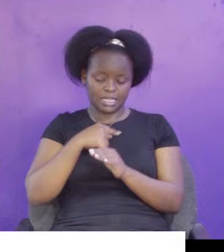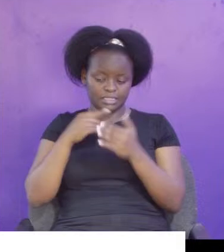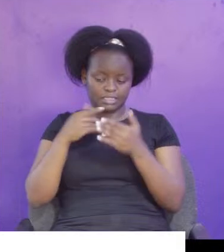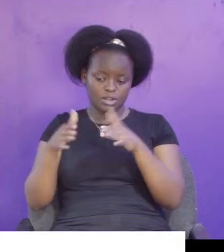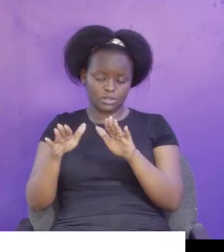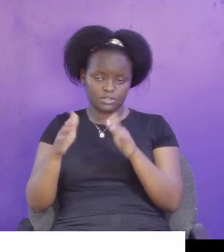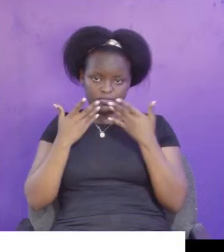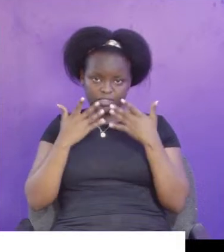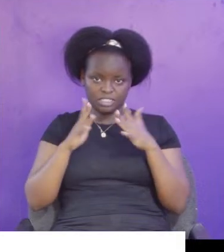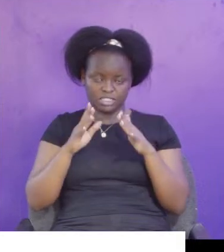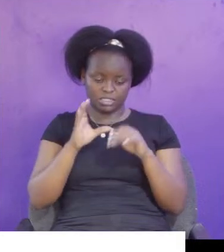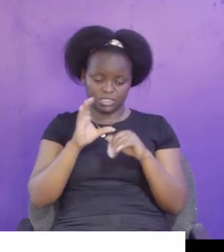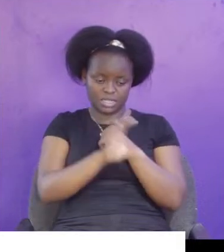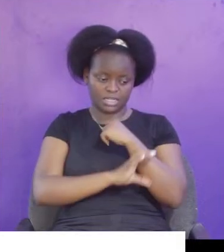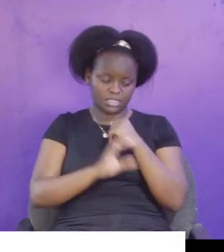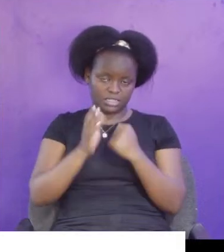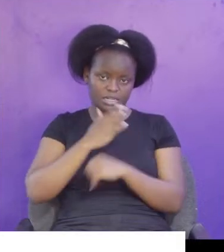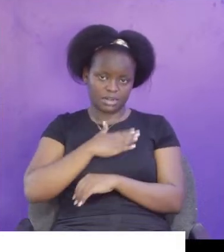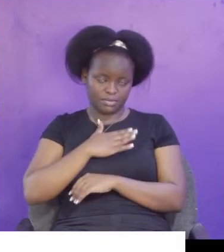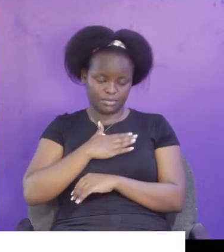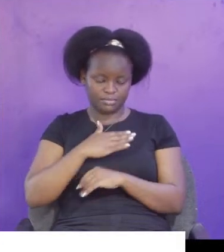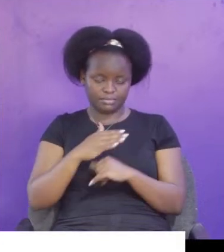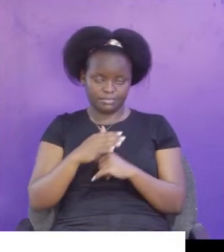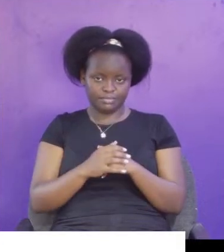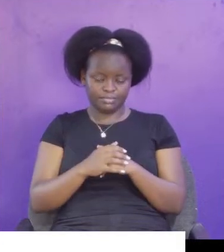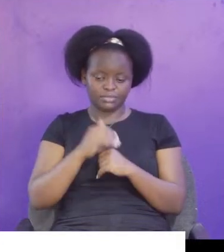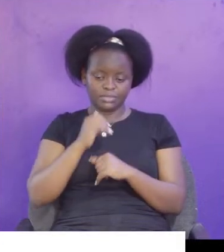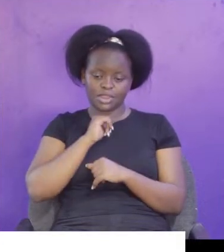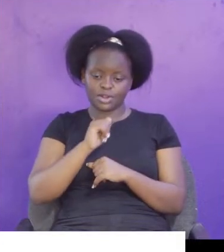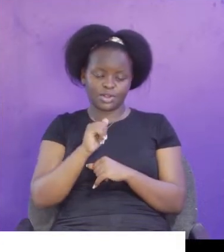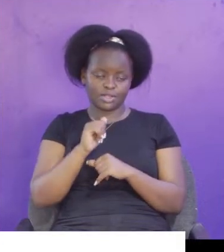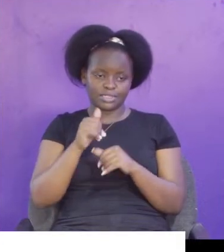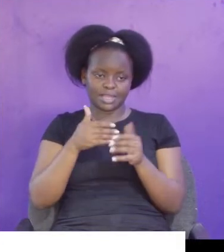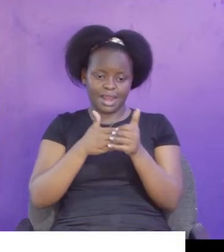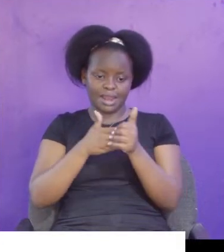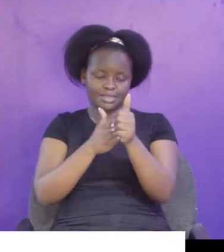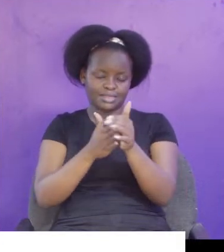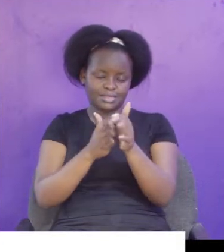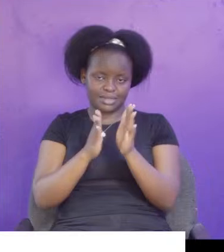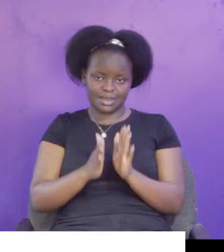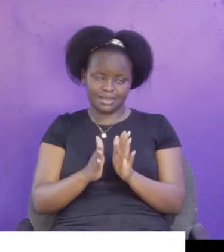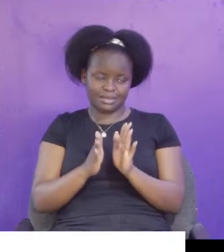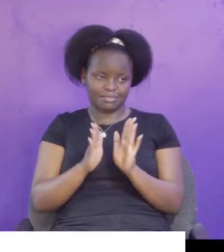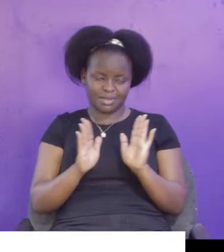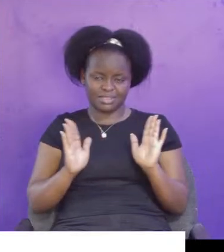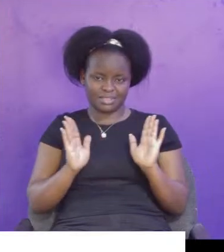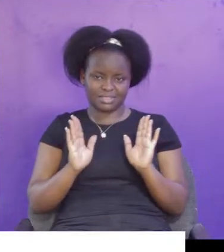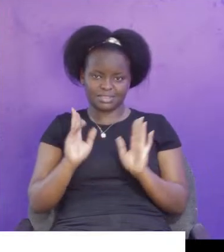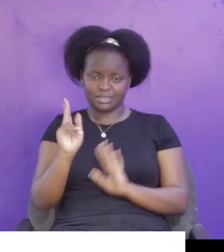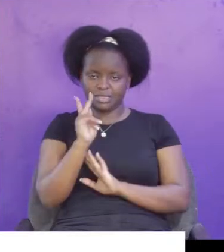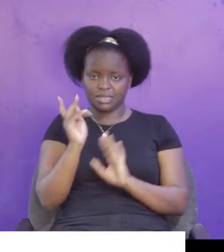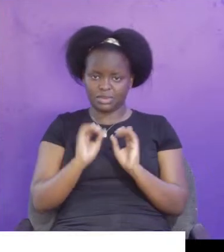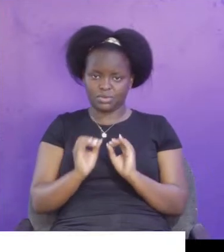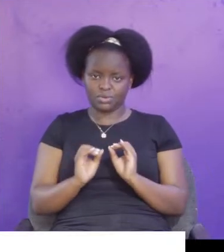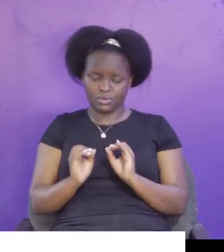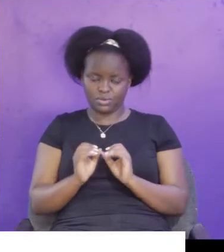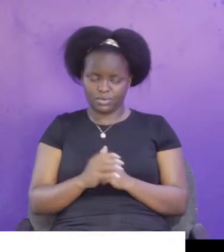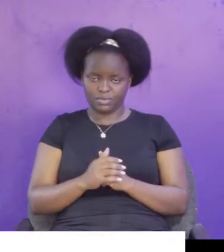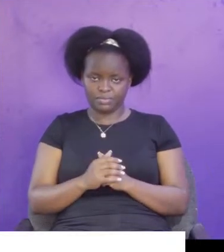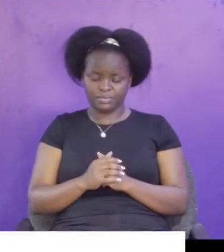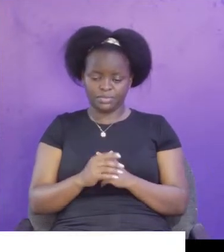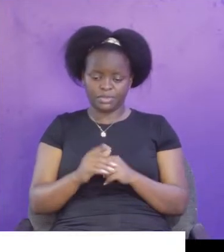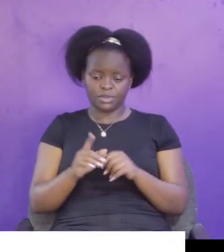country was not just a leader in Kenya. He was a regional